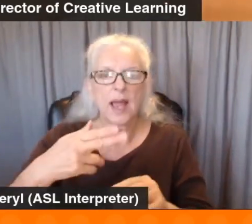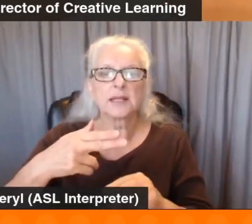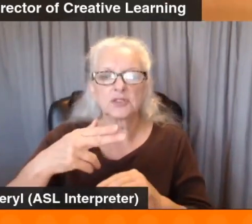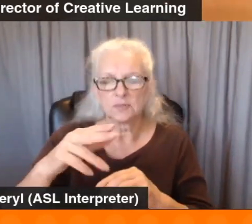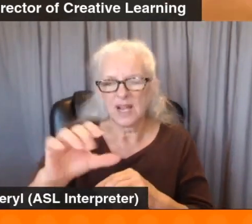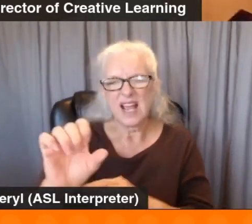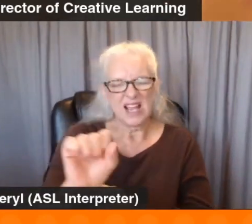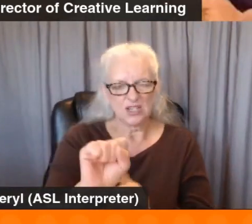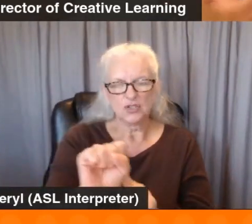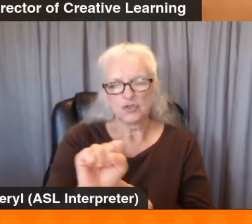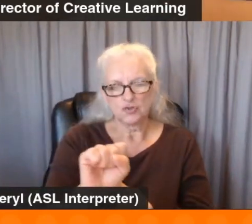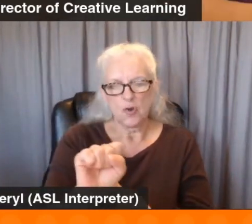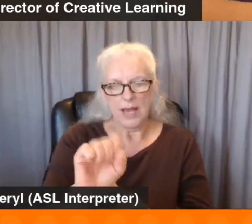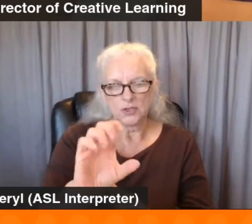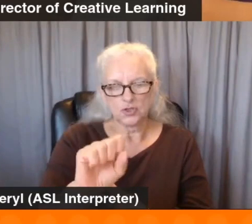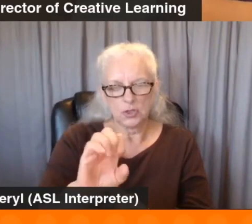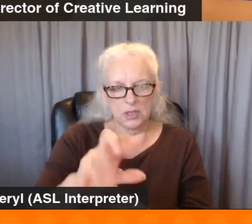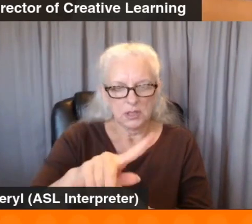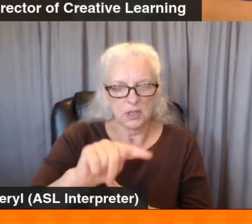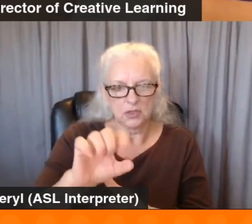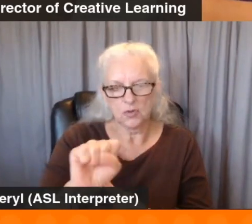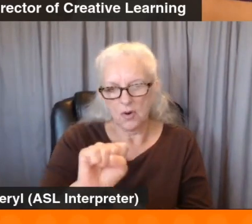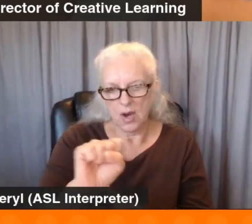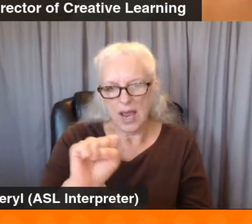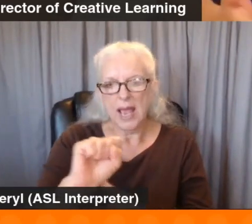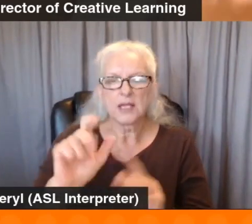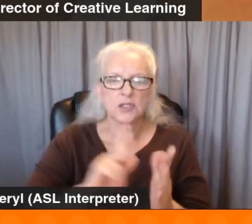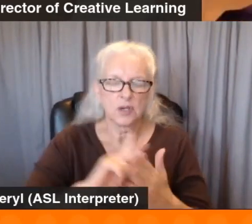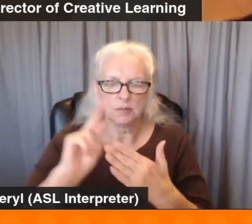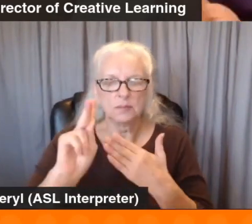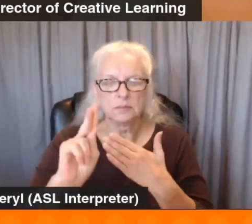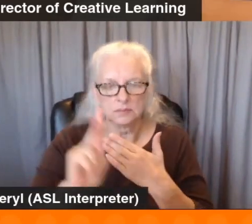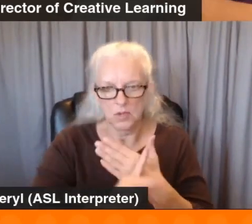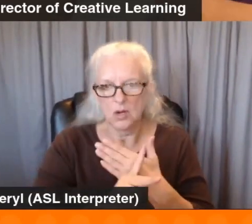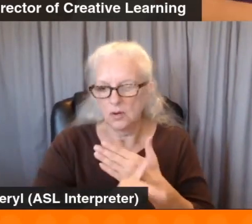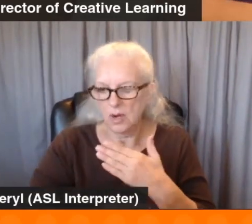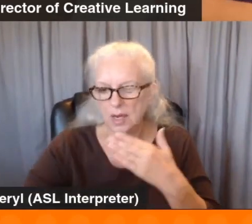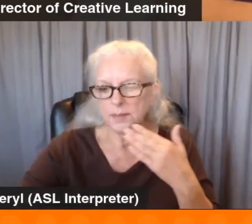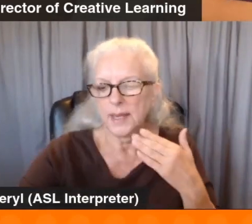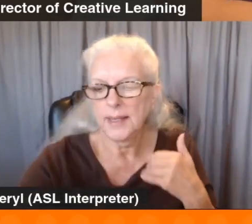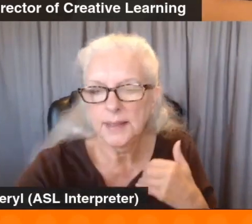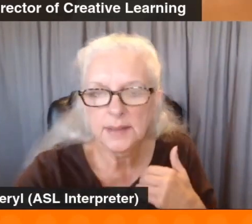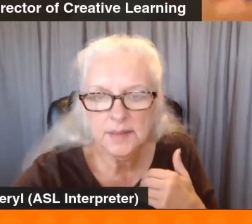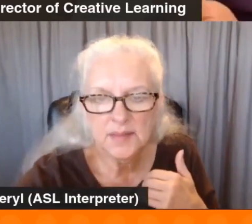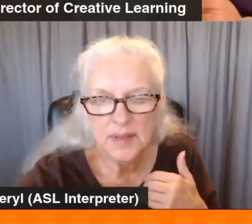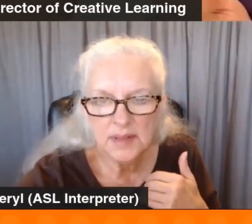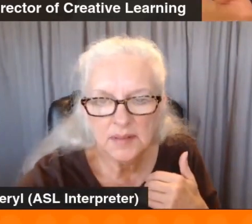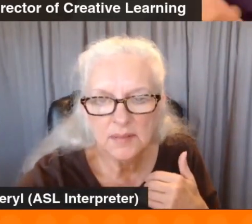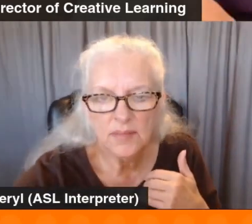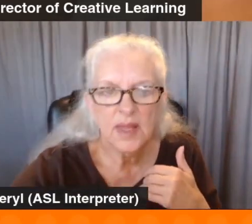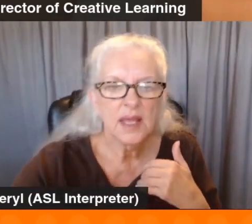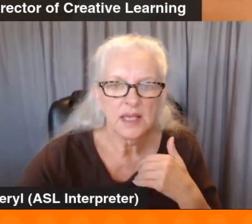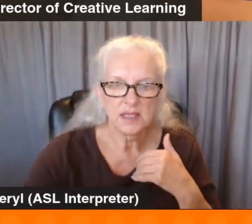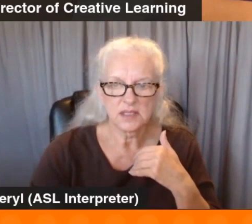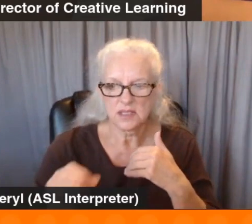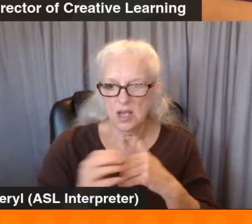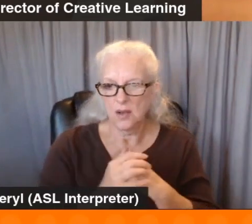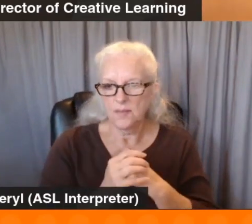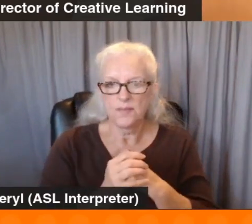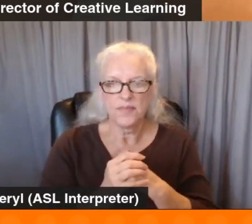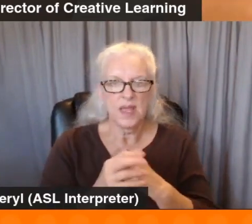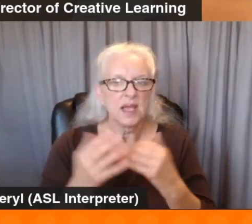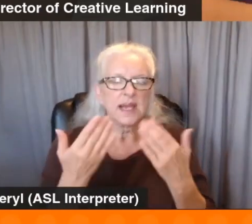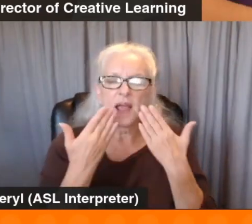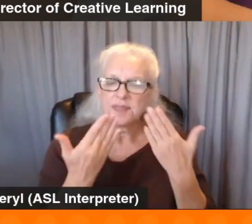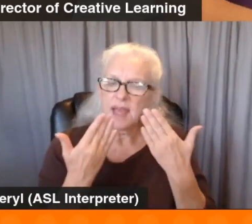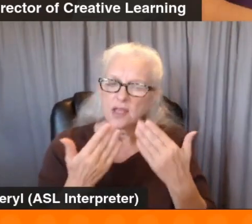an SCC organization or participated in the Scratch Educator Meetup as an organizer or been to one before, give your location a shout out in the chat. Thank you